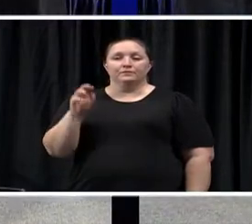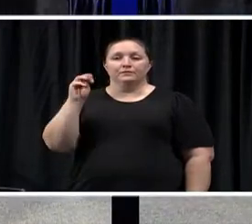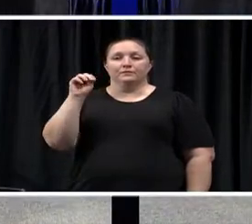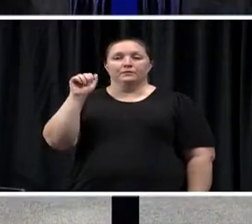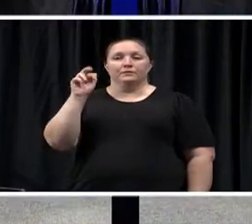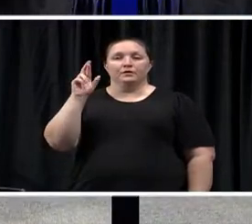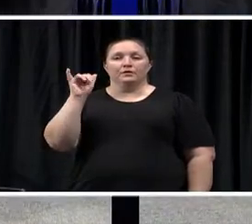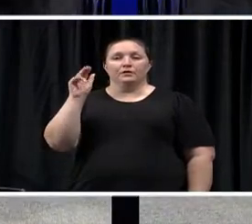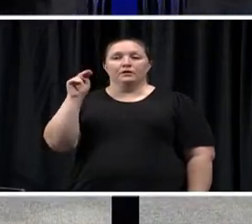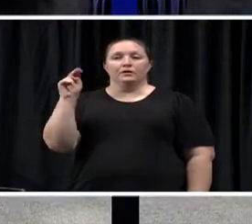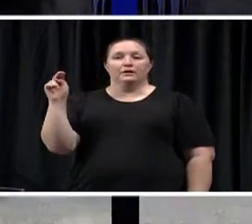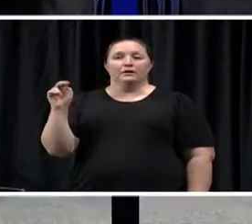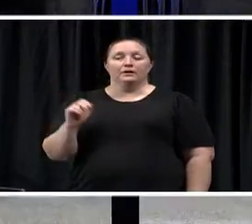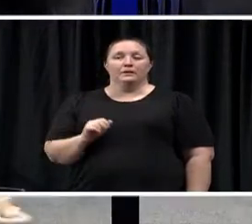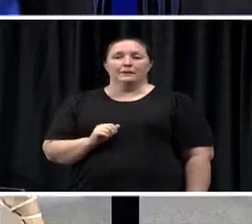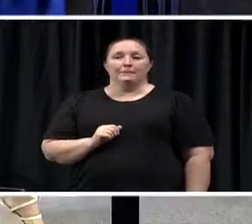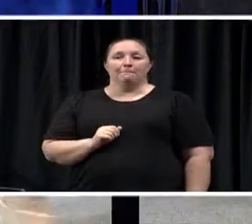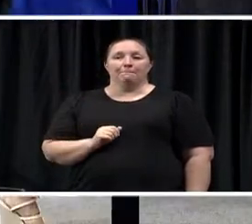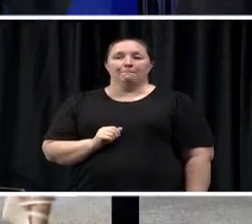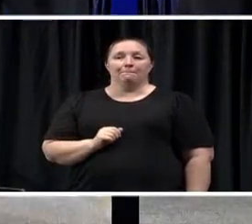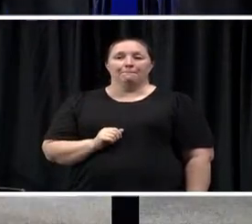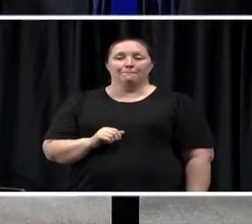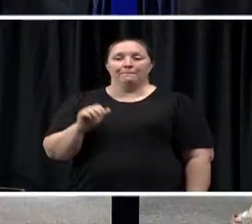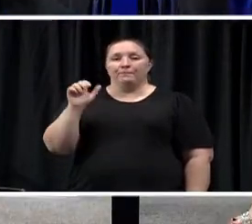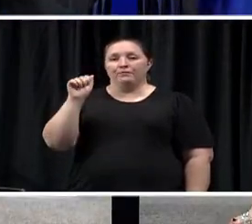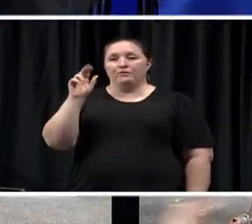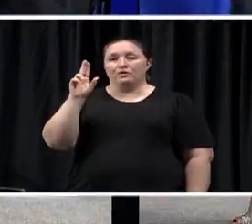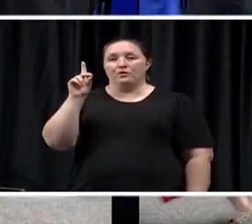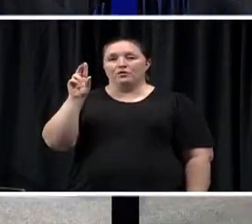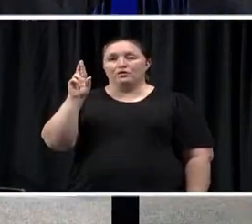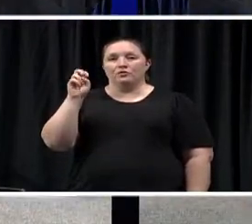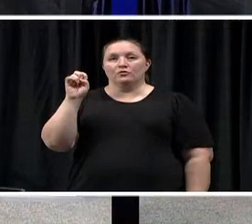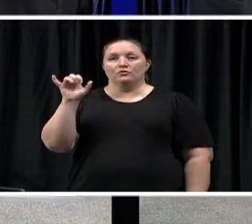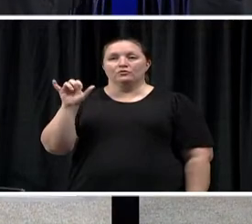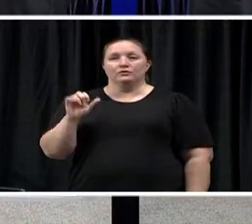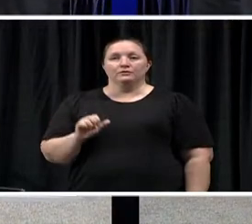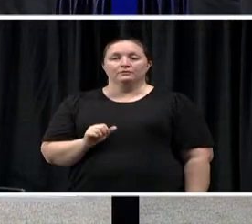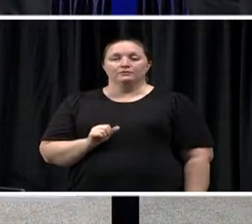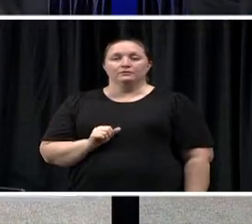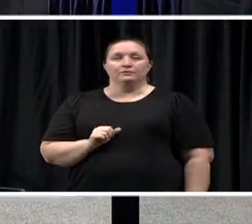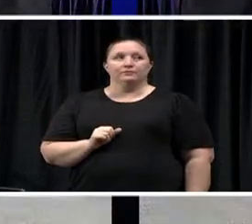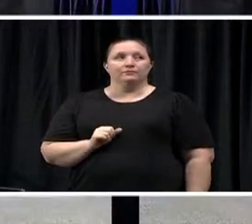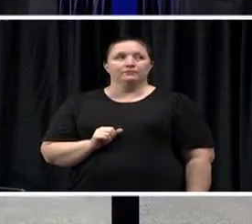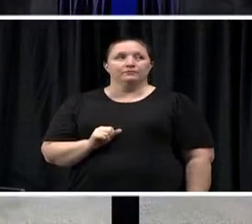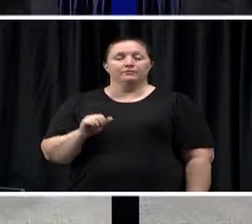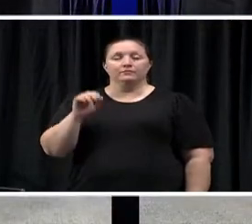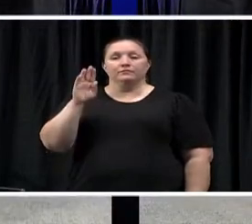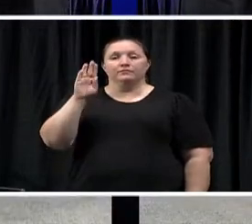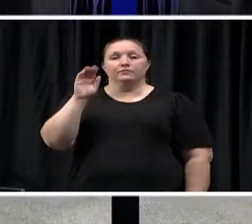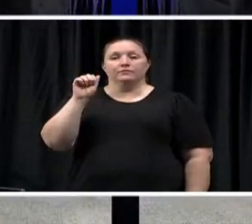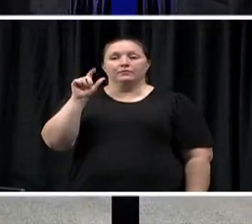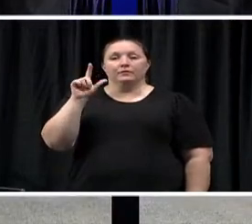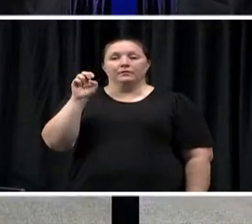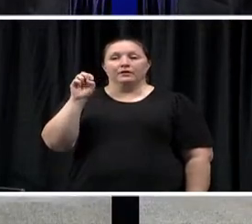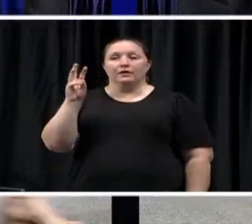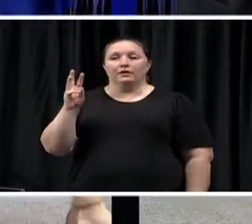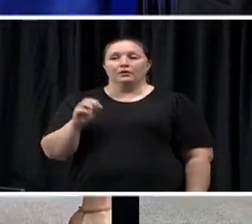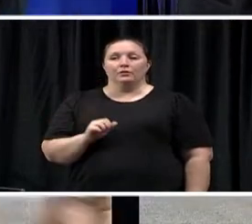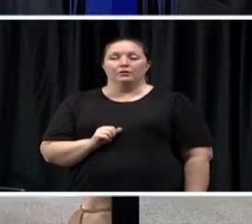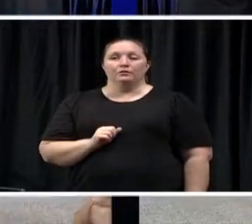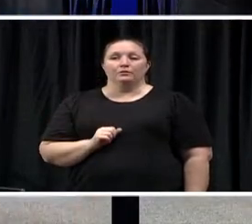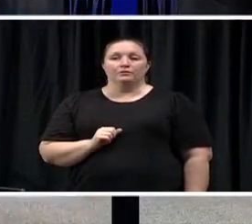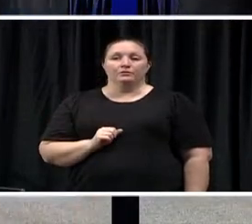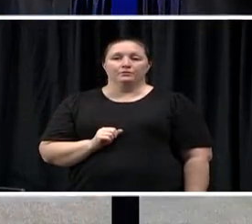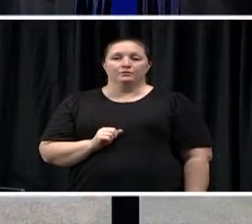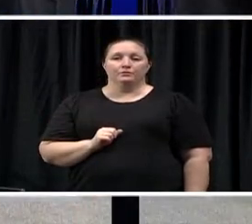Marianne Margaret Price. Audrey Robinson Reed. Bilal Abdullah Hifeze